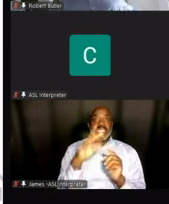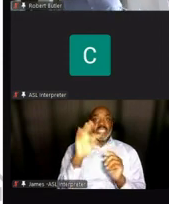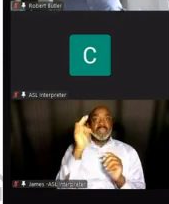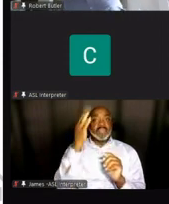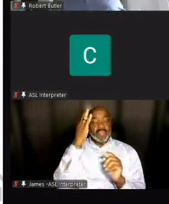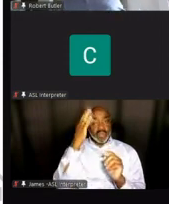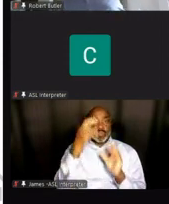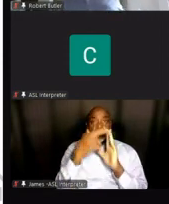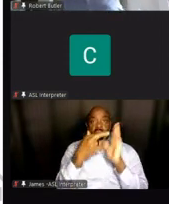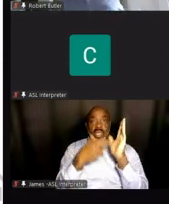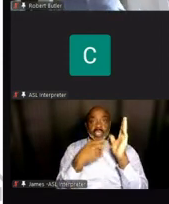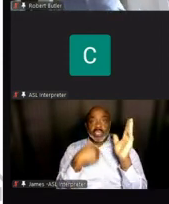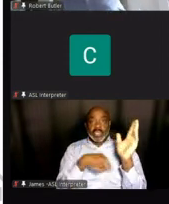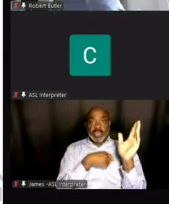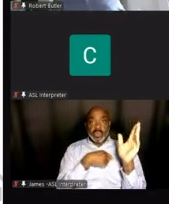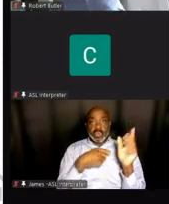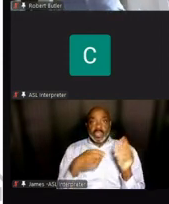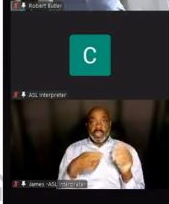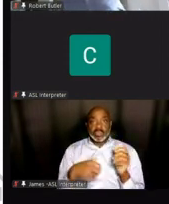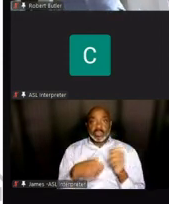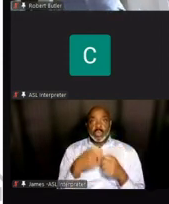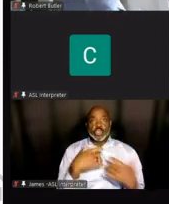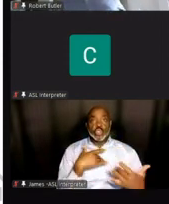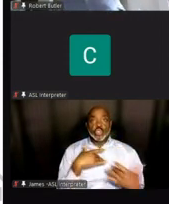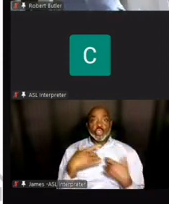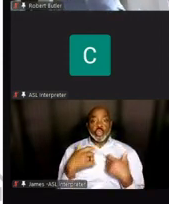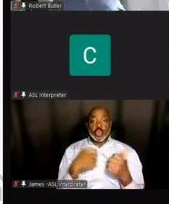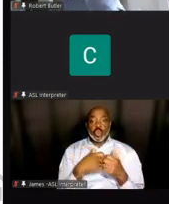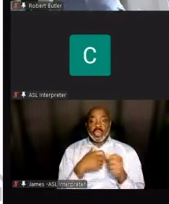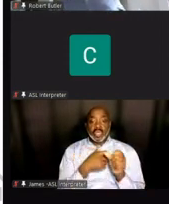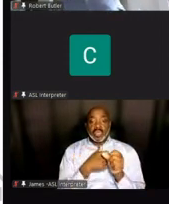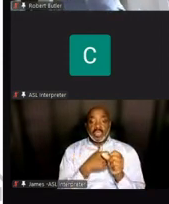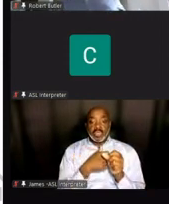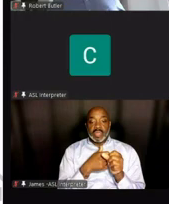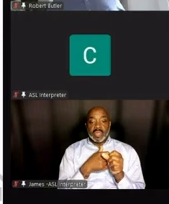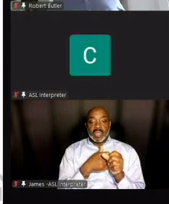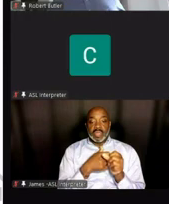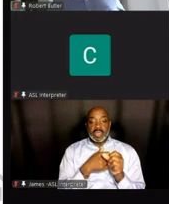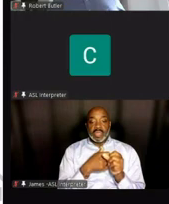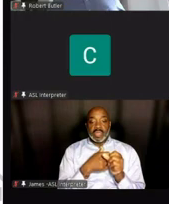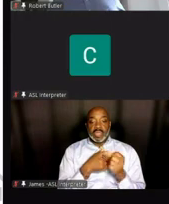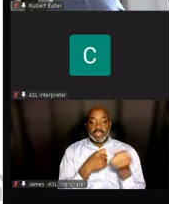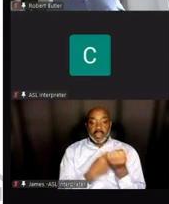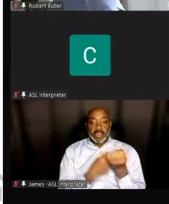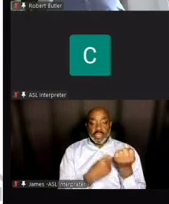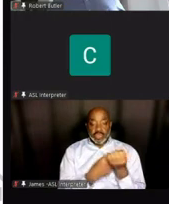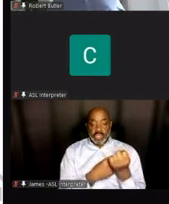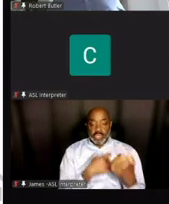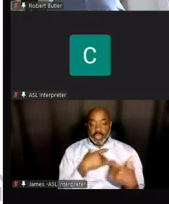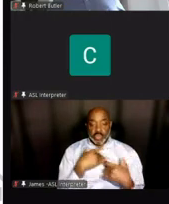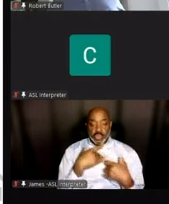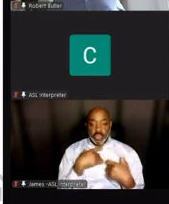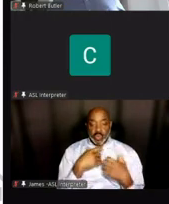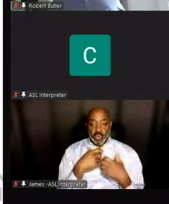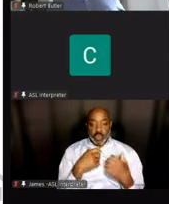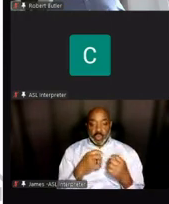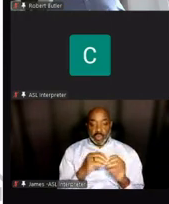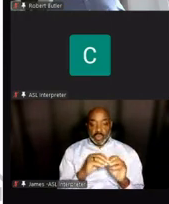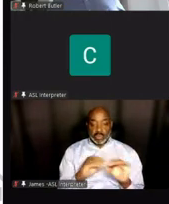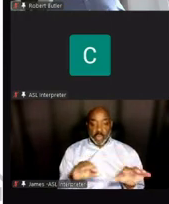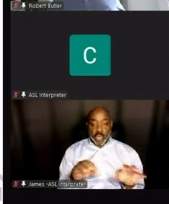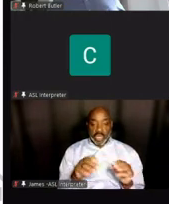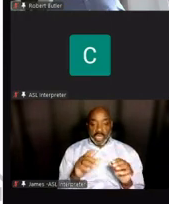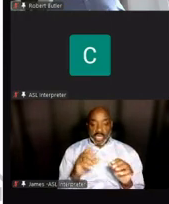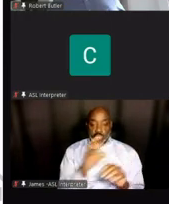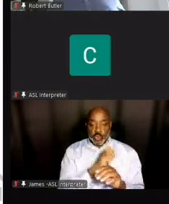regulation that we are most concerned with honoring and working within, it really is all about as soon as we alter